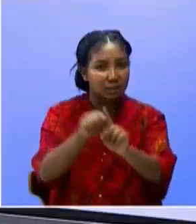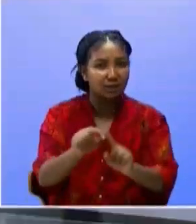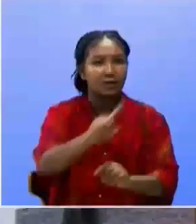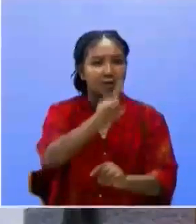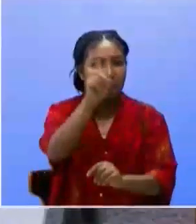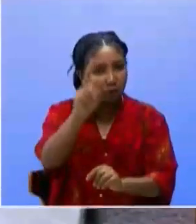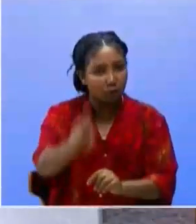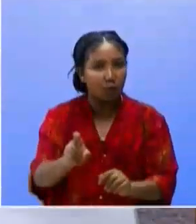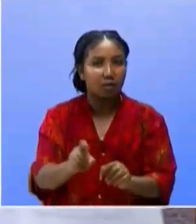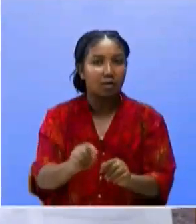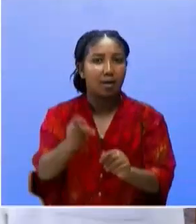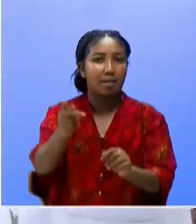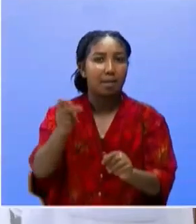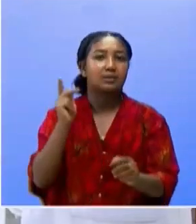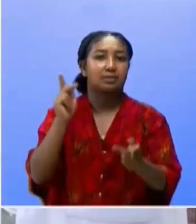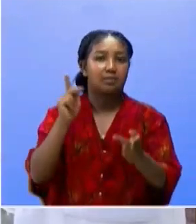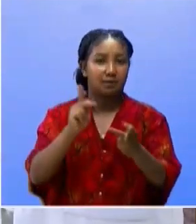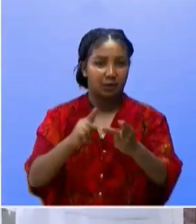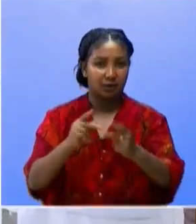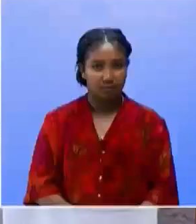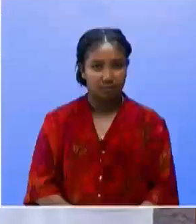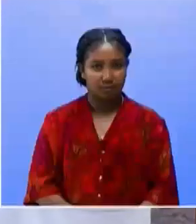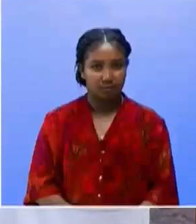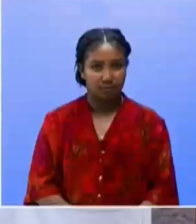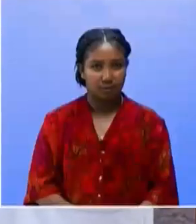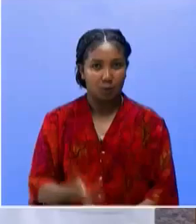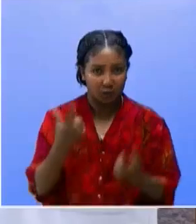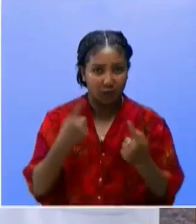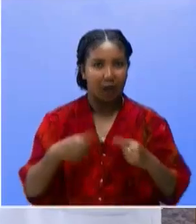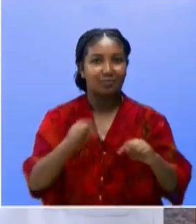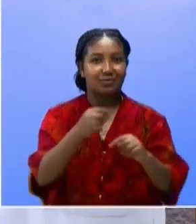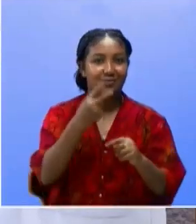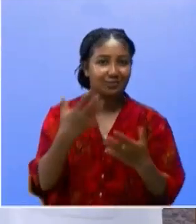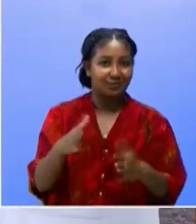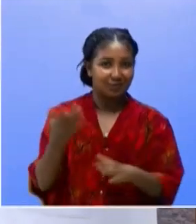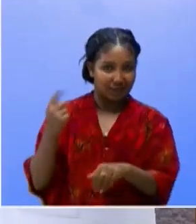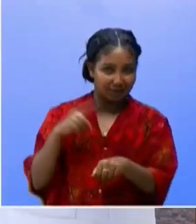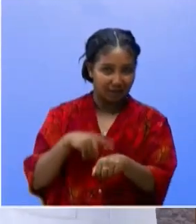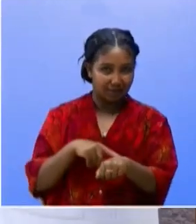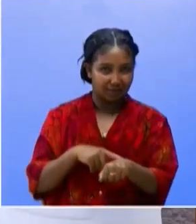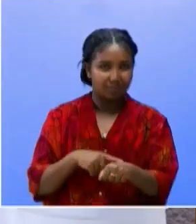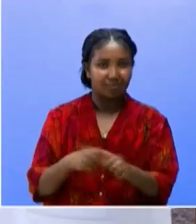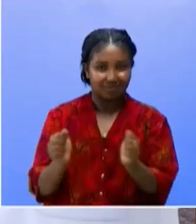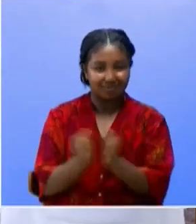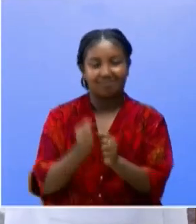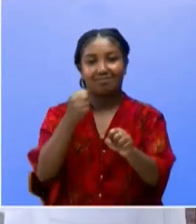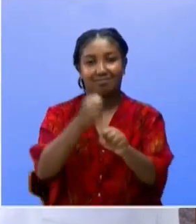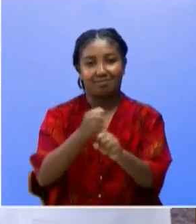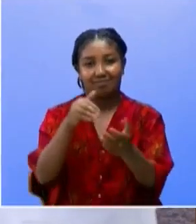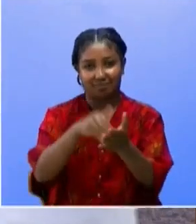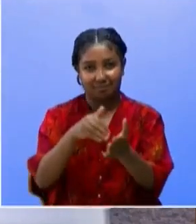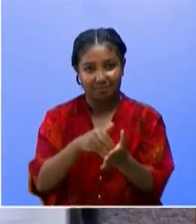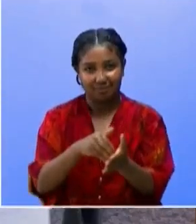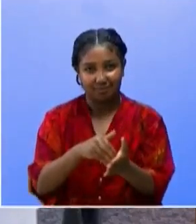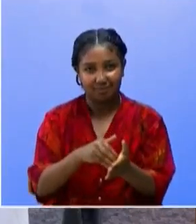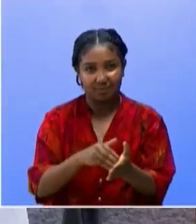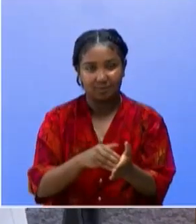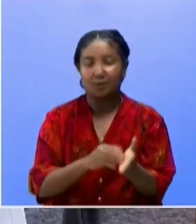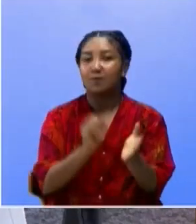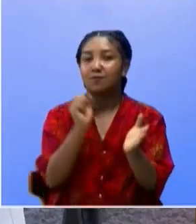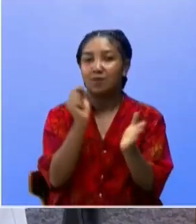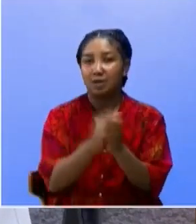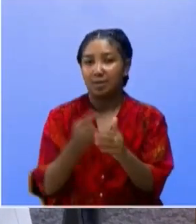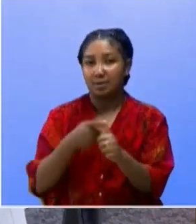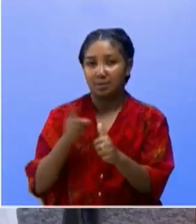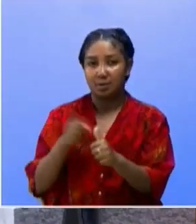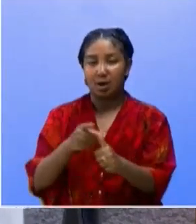interrogative in a past perfect. That's what we tried to see last time. Let's do it again, okay? For example, for